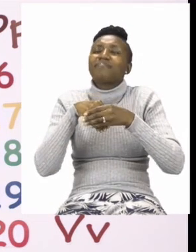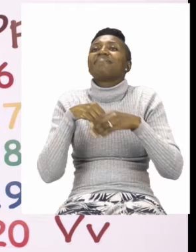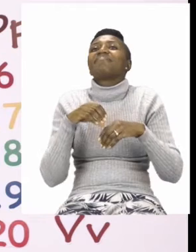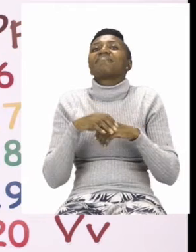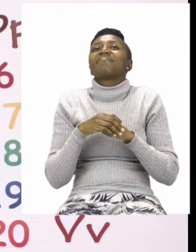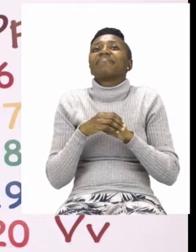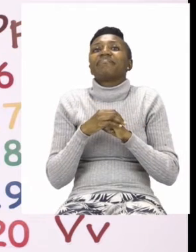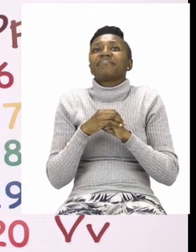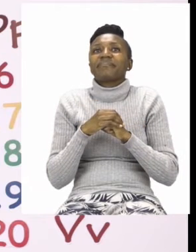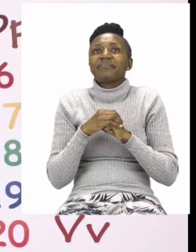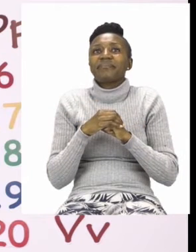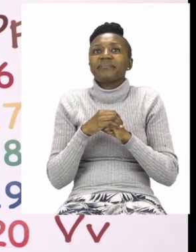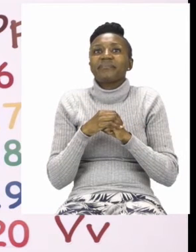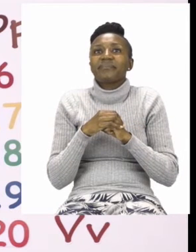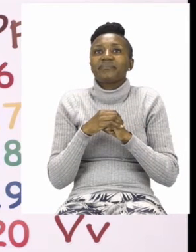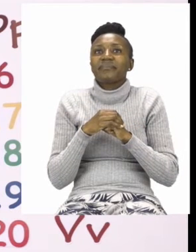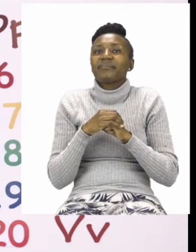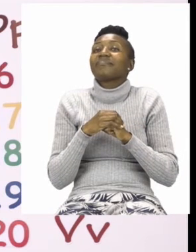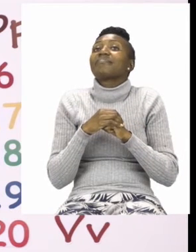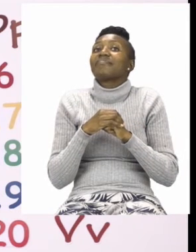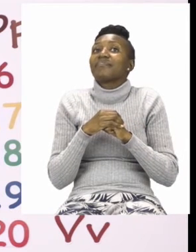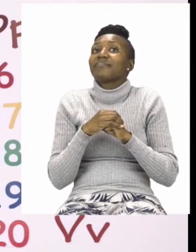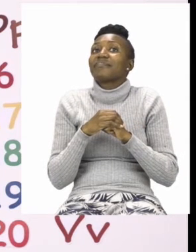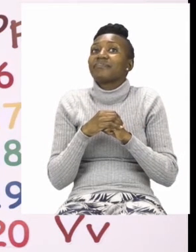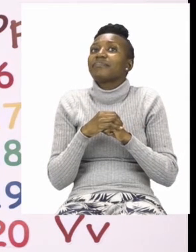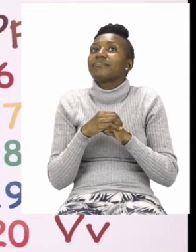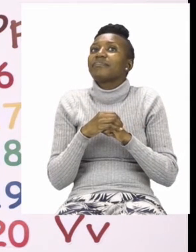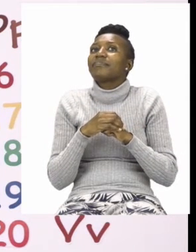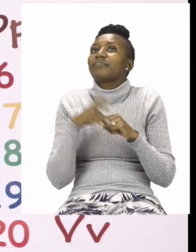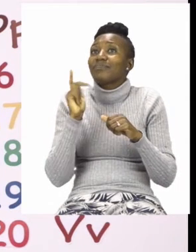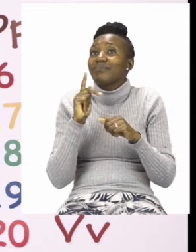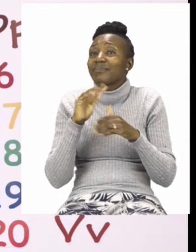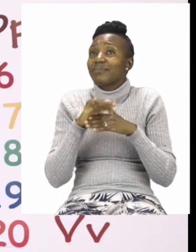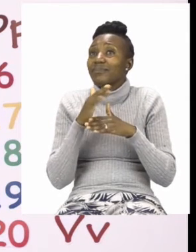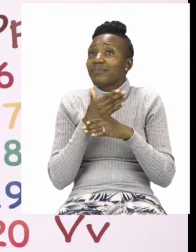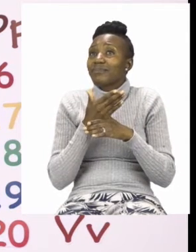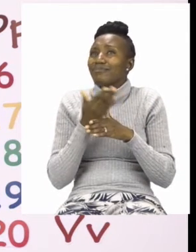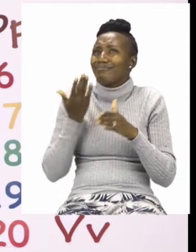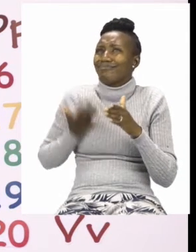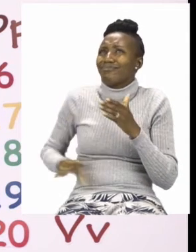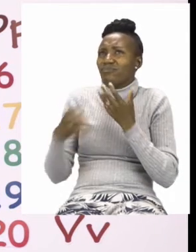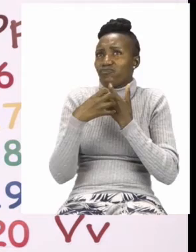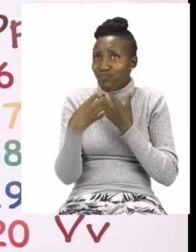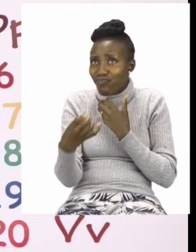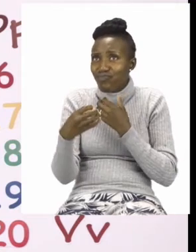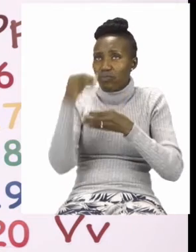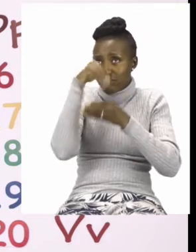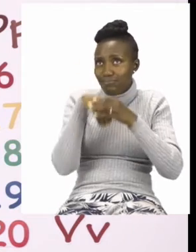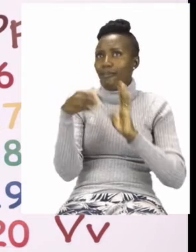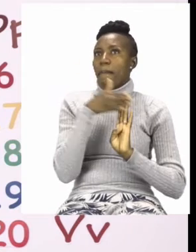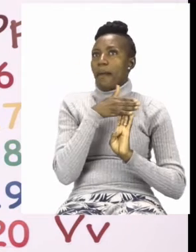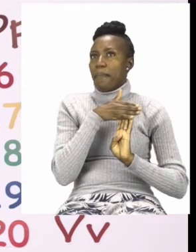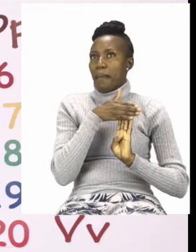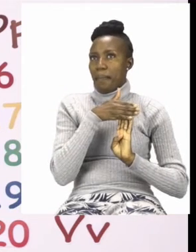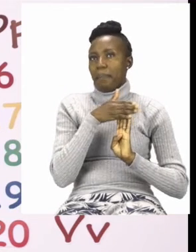I'm writing. And it's also because I want to keep them safe so they don't get lost. So